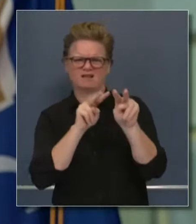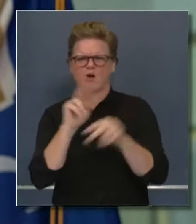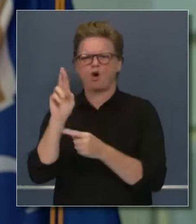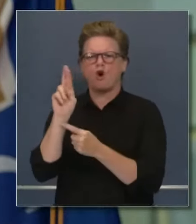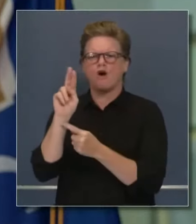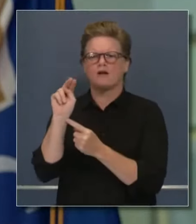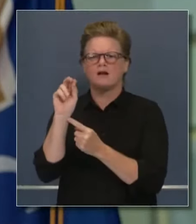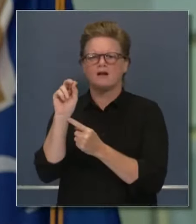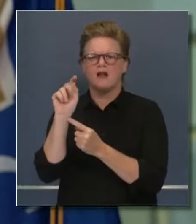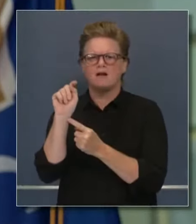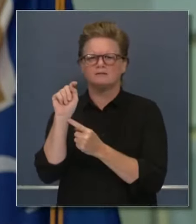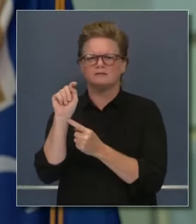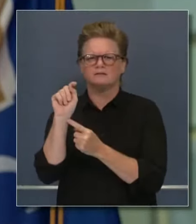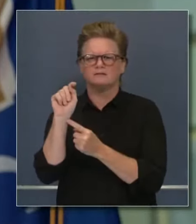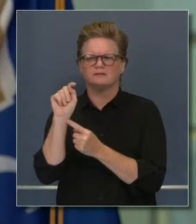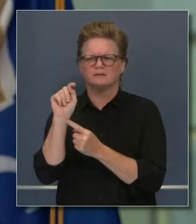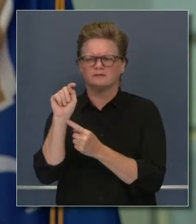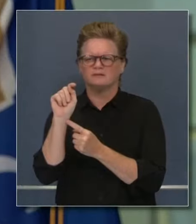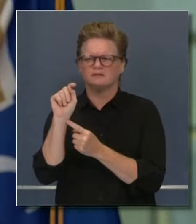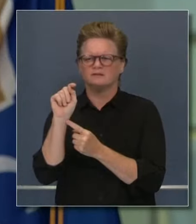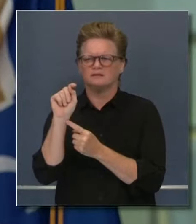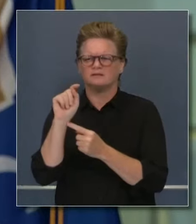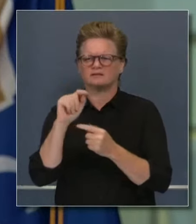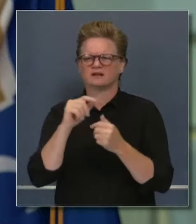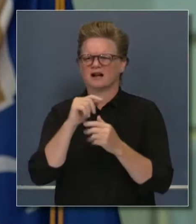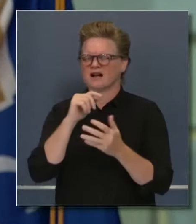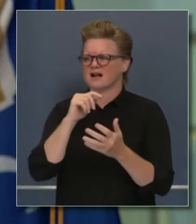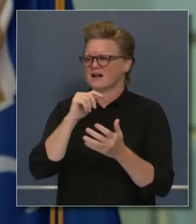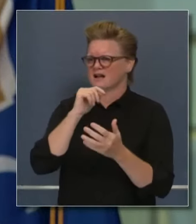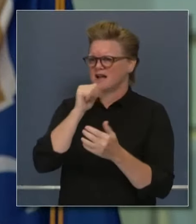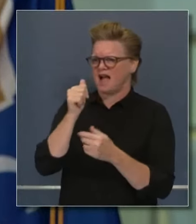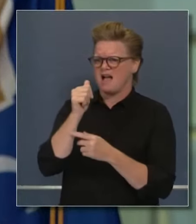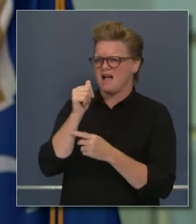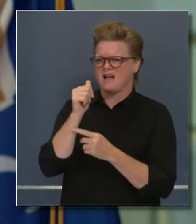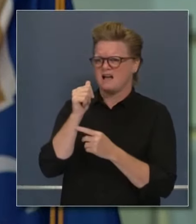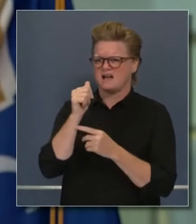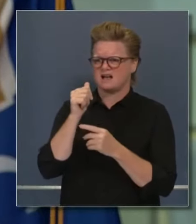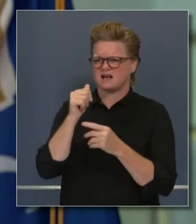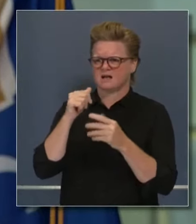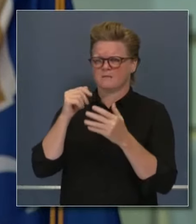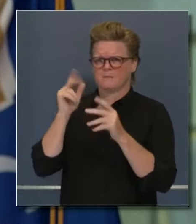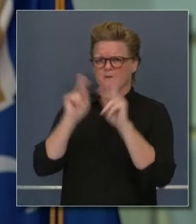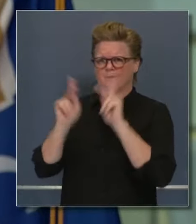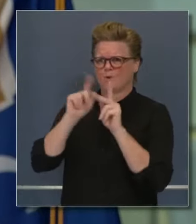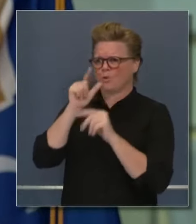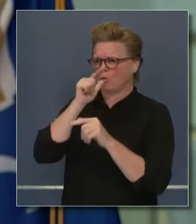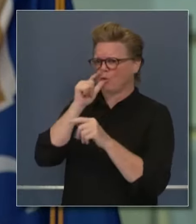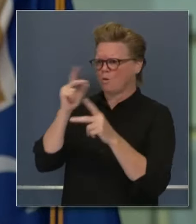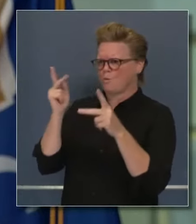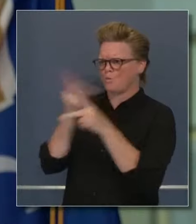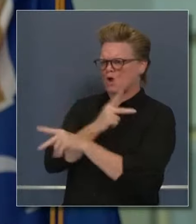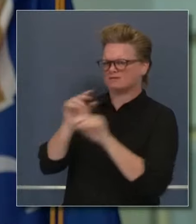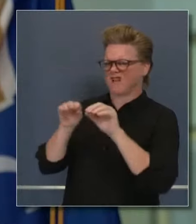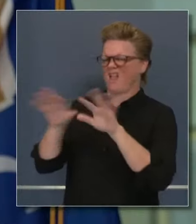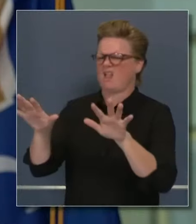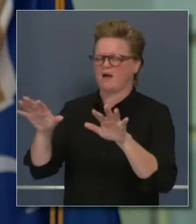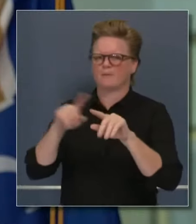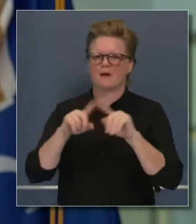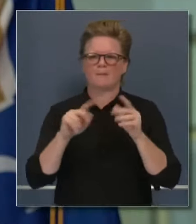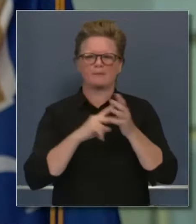person who's infected today may not it may not be one-to-one that they infect someone else, and over time that